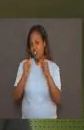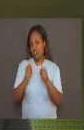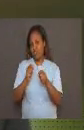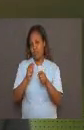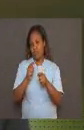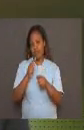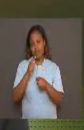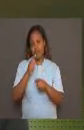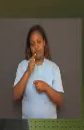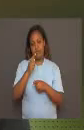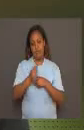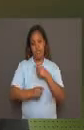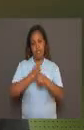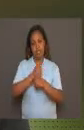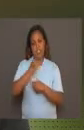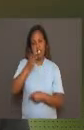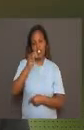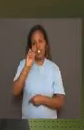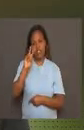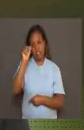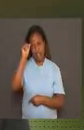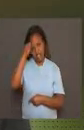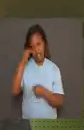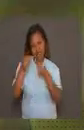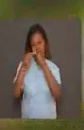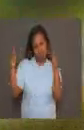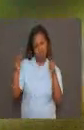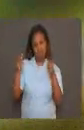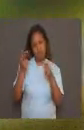global fight against HIV/AIDS.